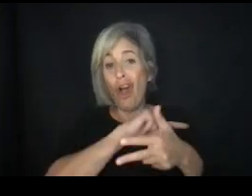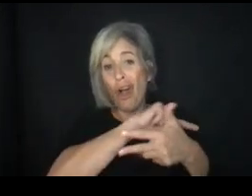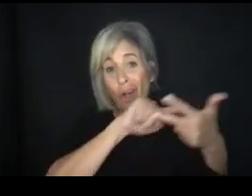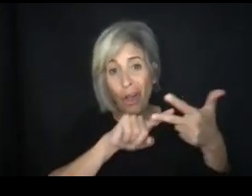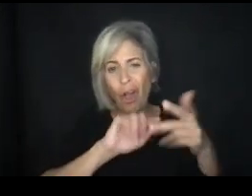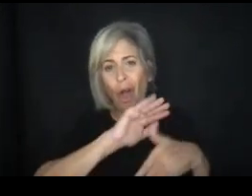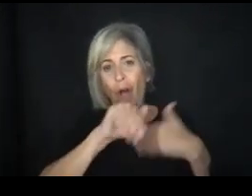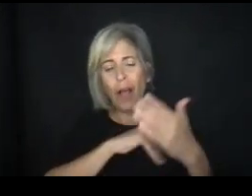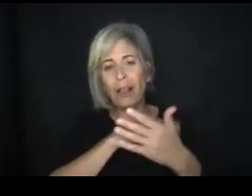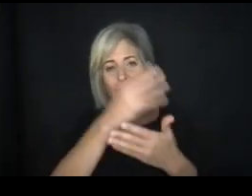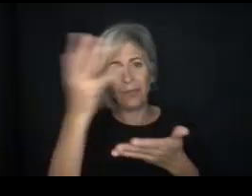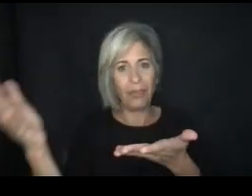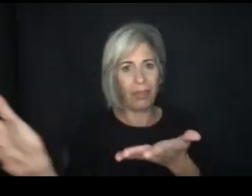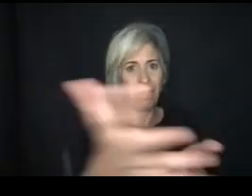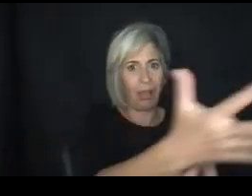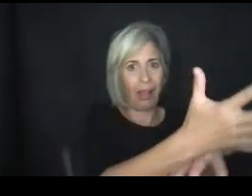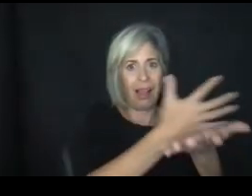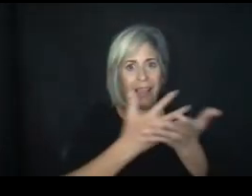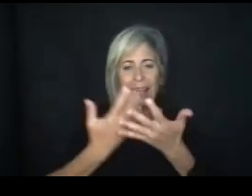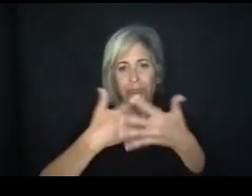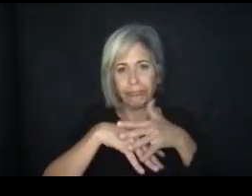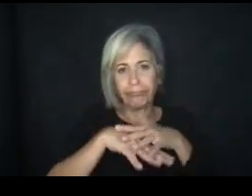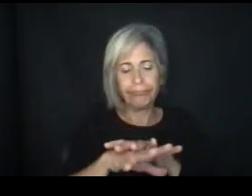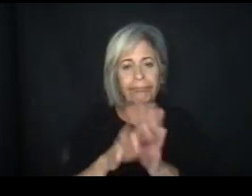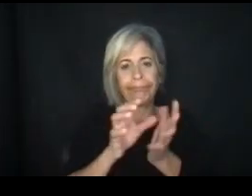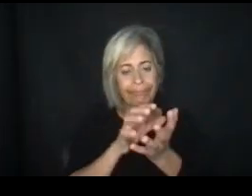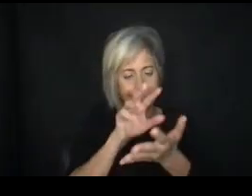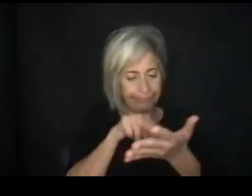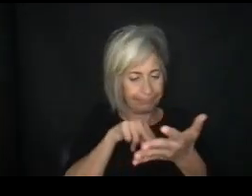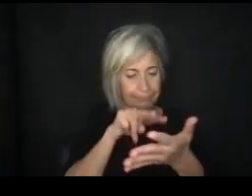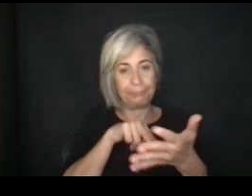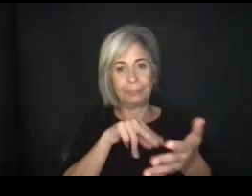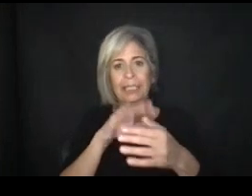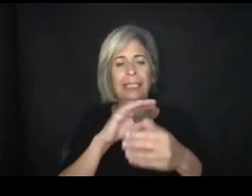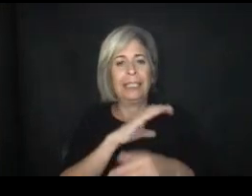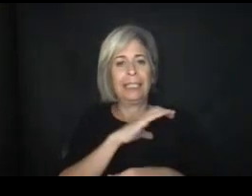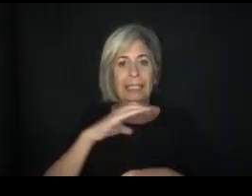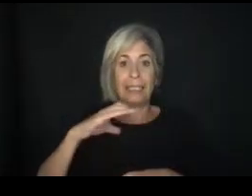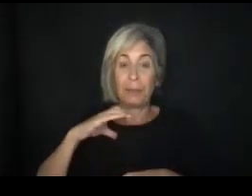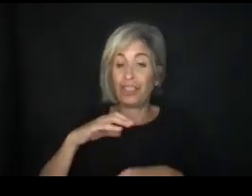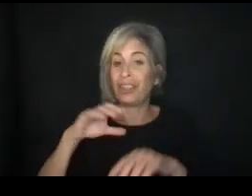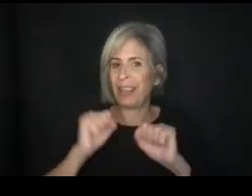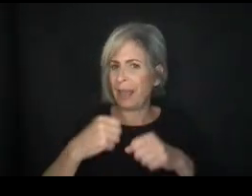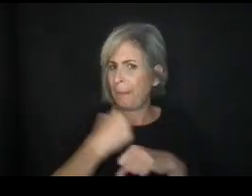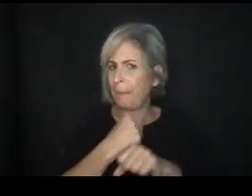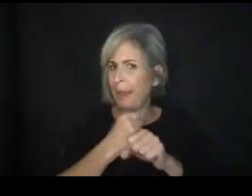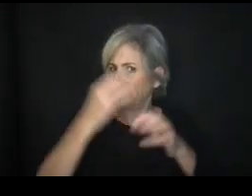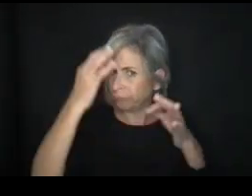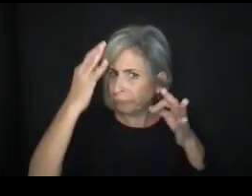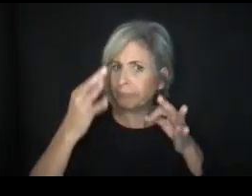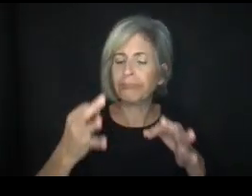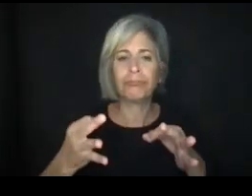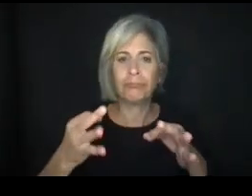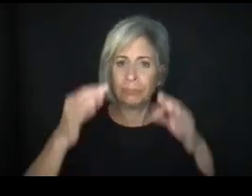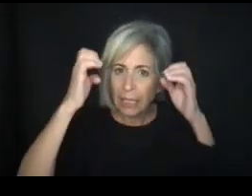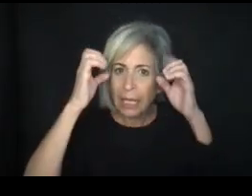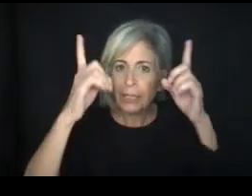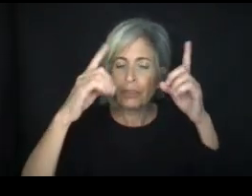that we collect will be combined and compiled so that the City Commission can make